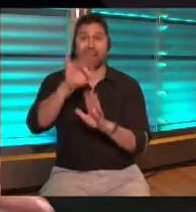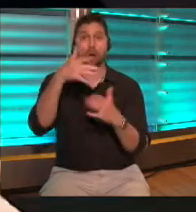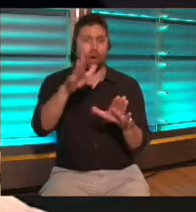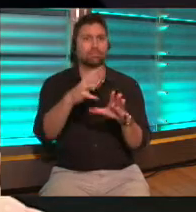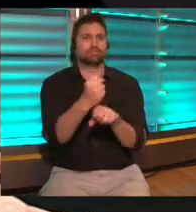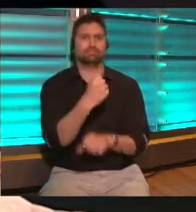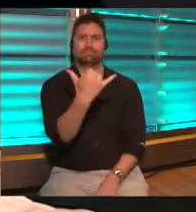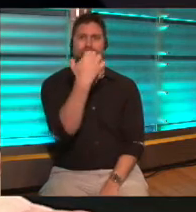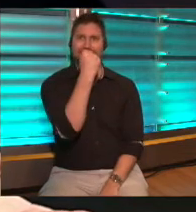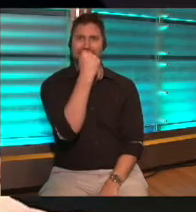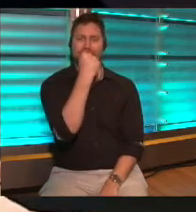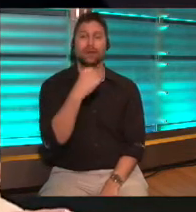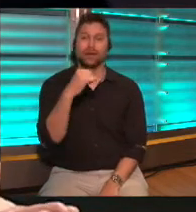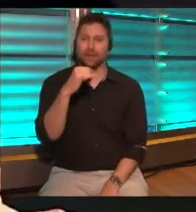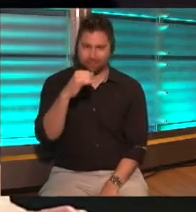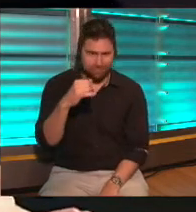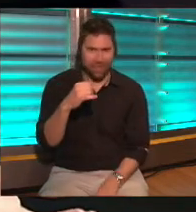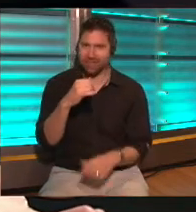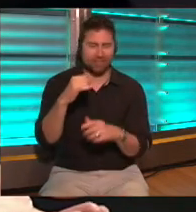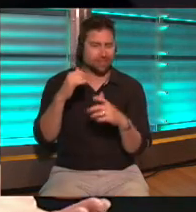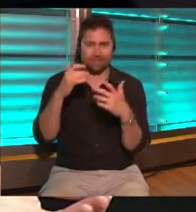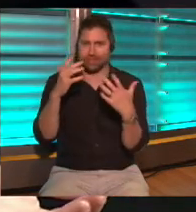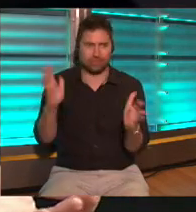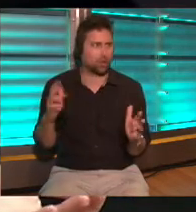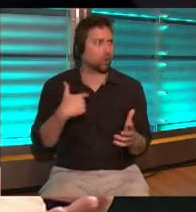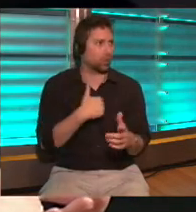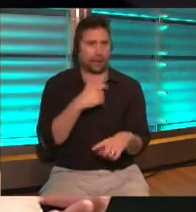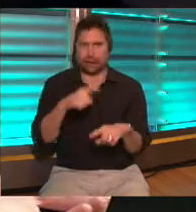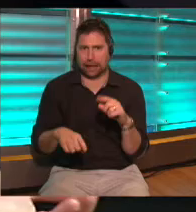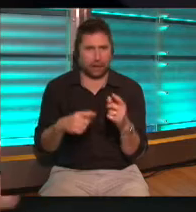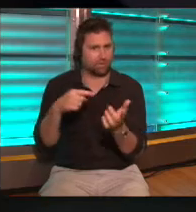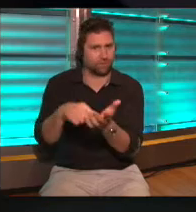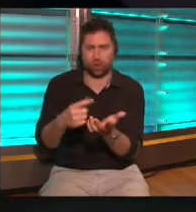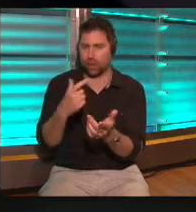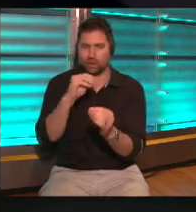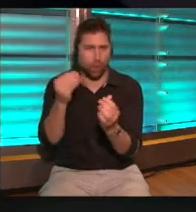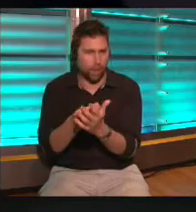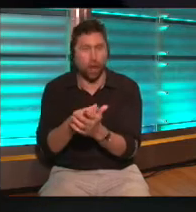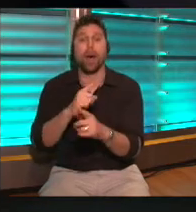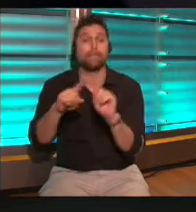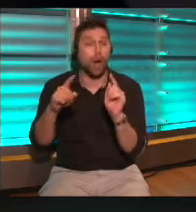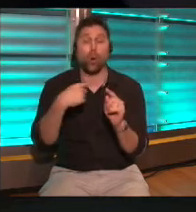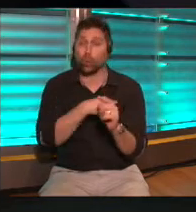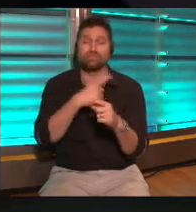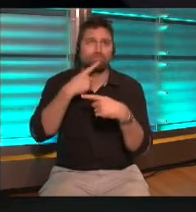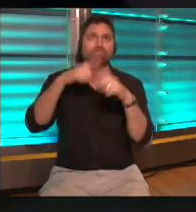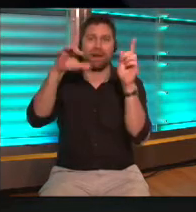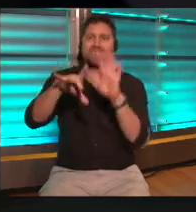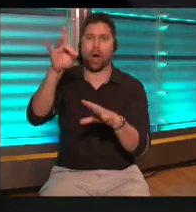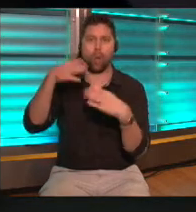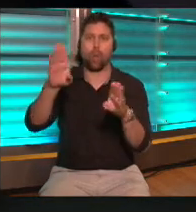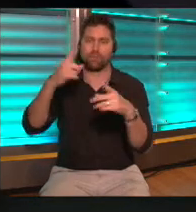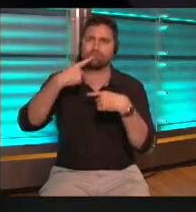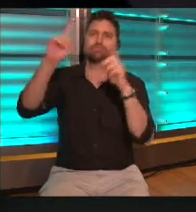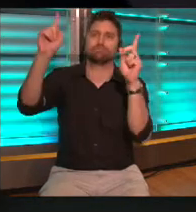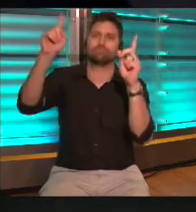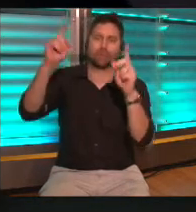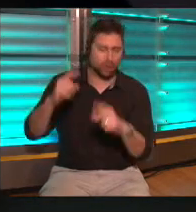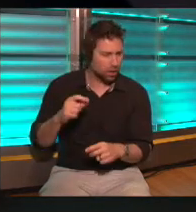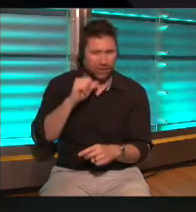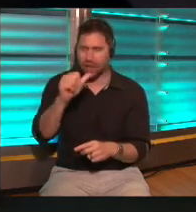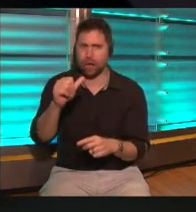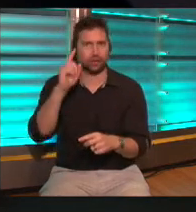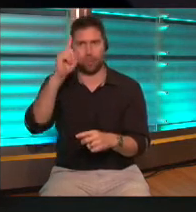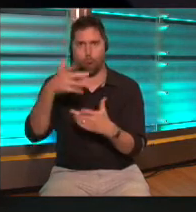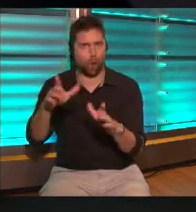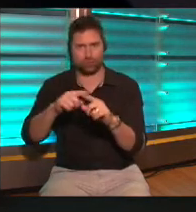said, that's it, we don't have any money. Right. People said we can't afford this, but we found a way to make it happen. And it was not a smart way to start a business. I would